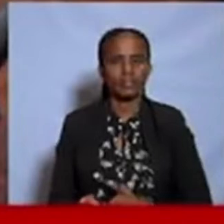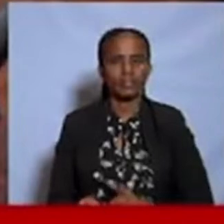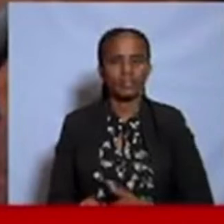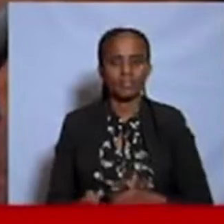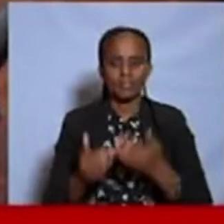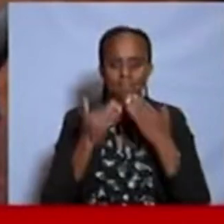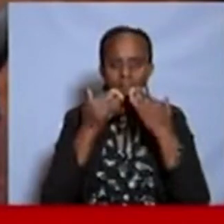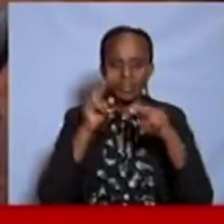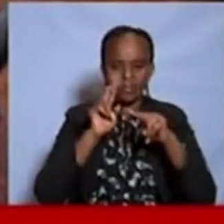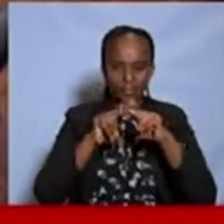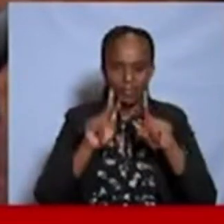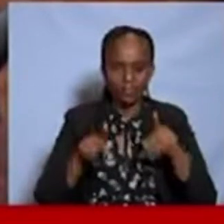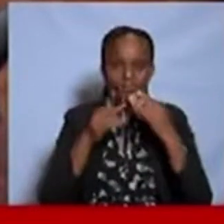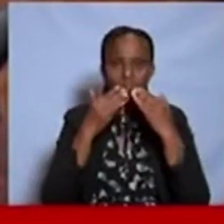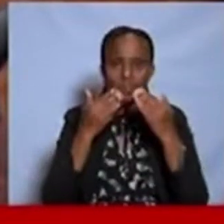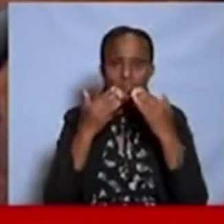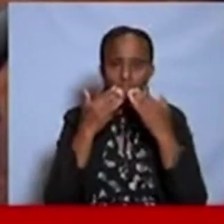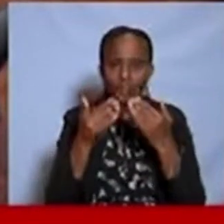Thank you, Chair.